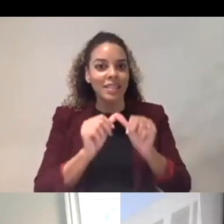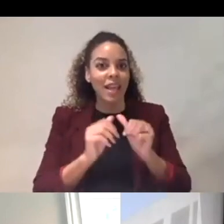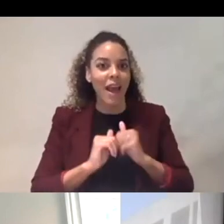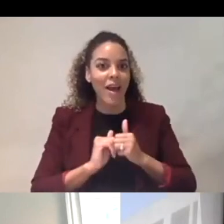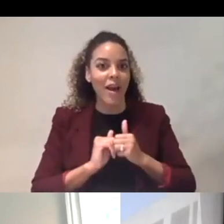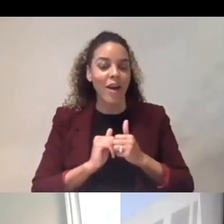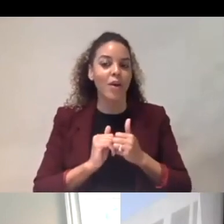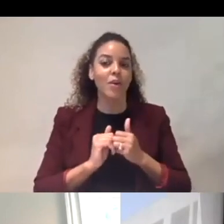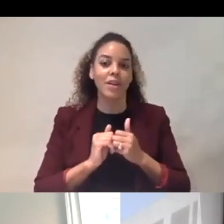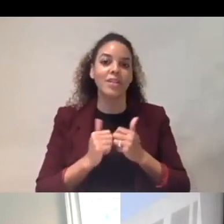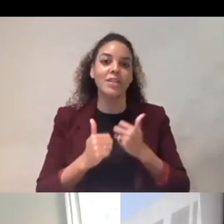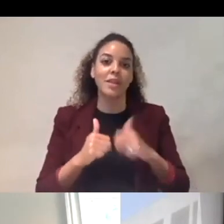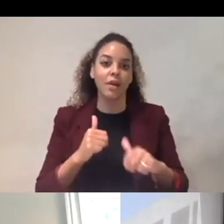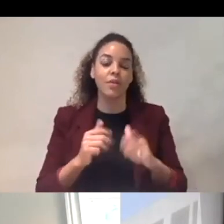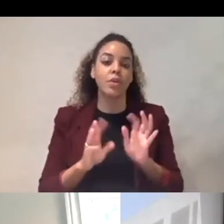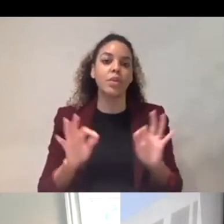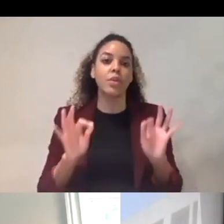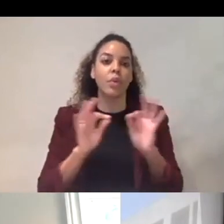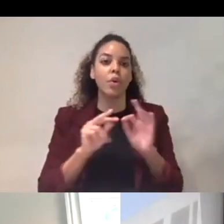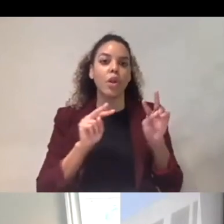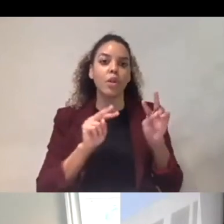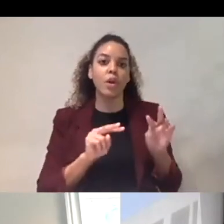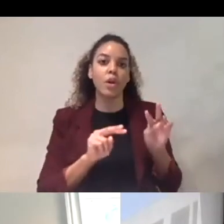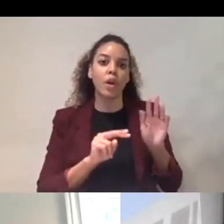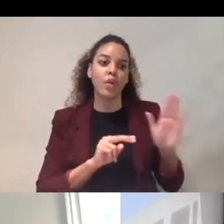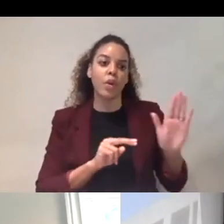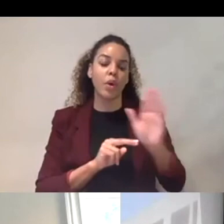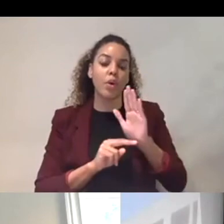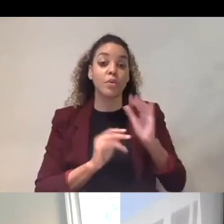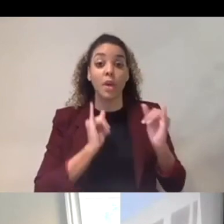for example, you mentioned some of the